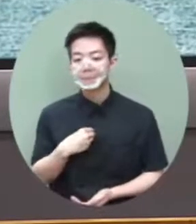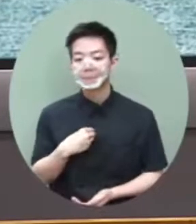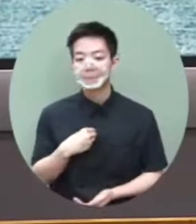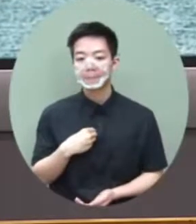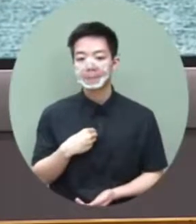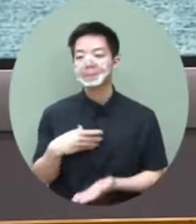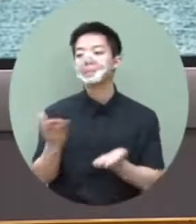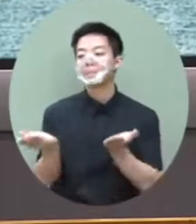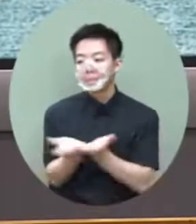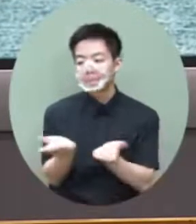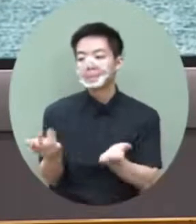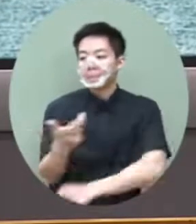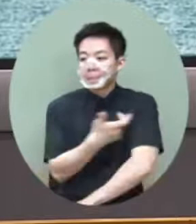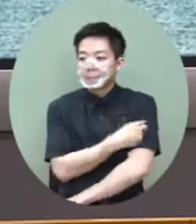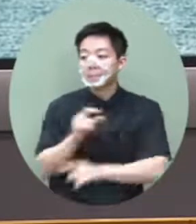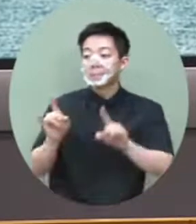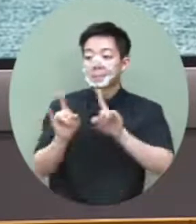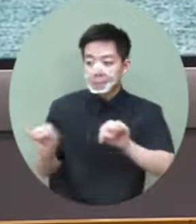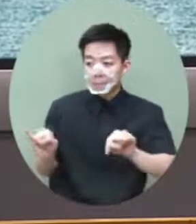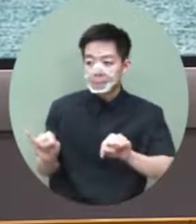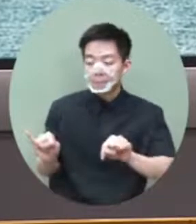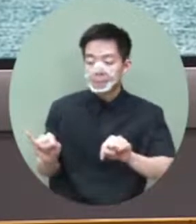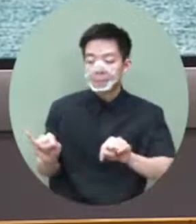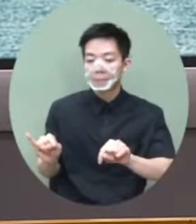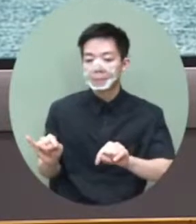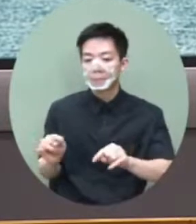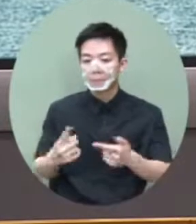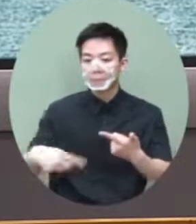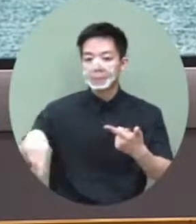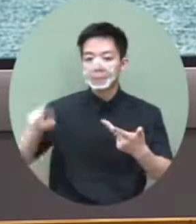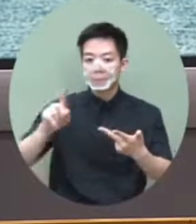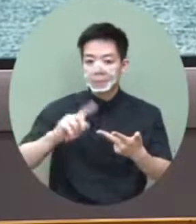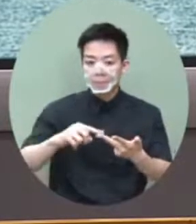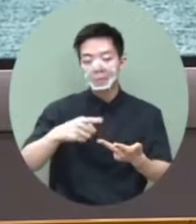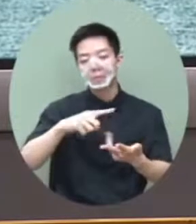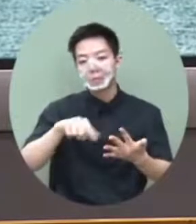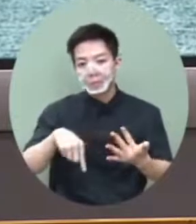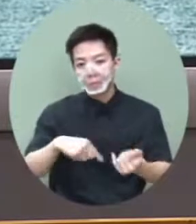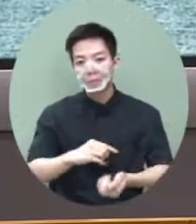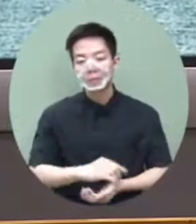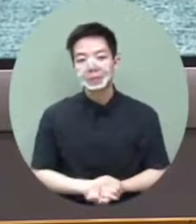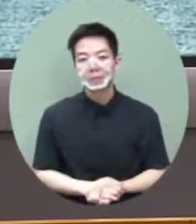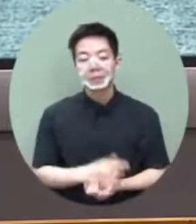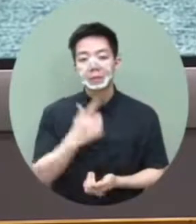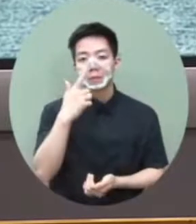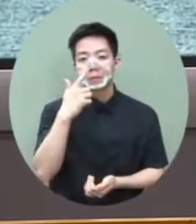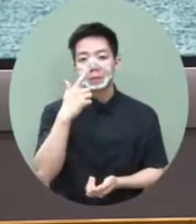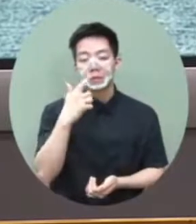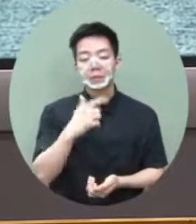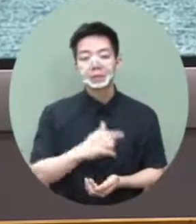their age or because they are supported by a medical certificate.